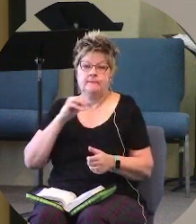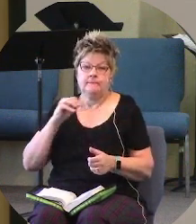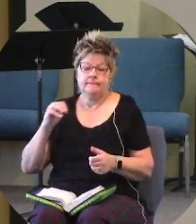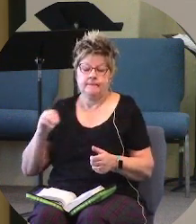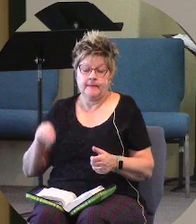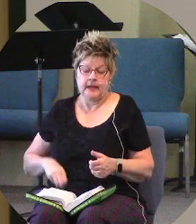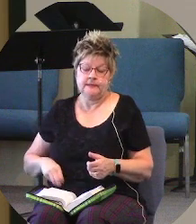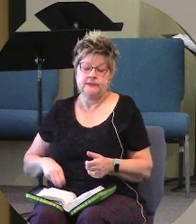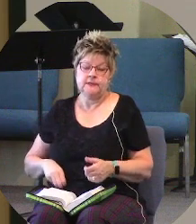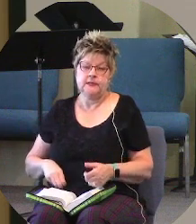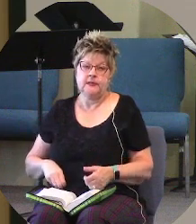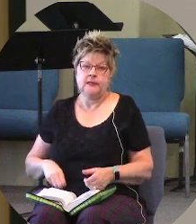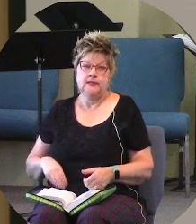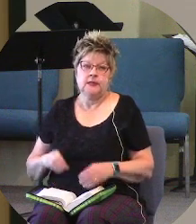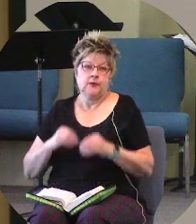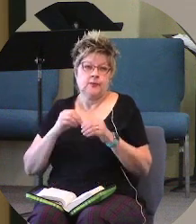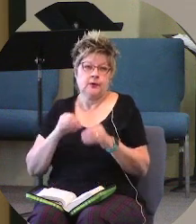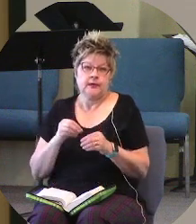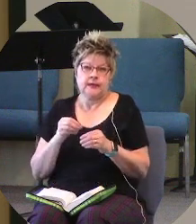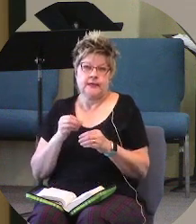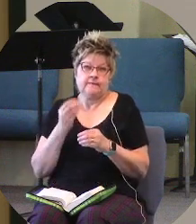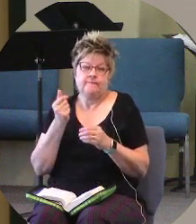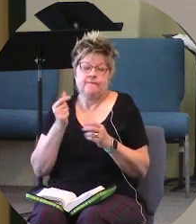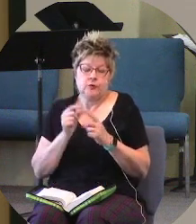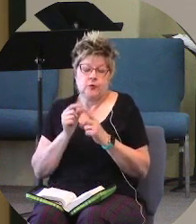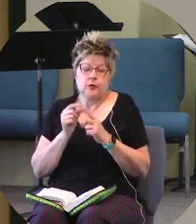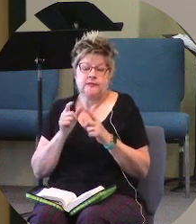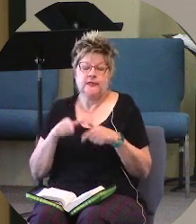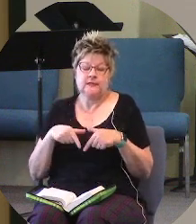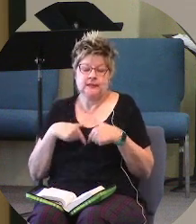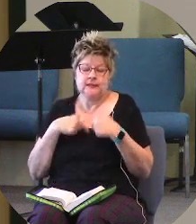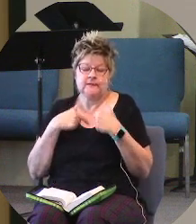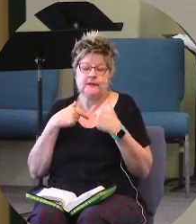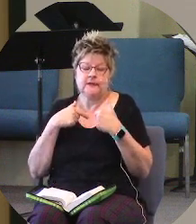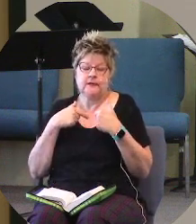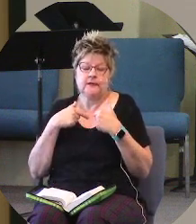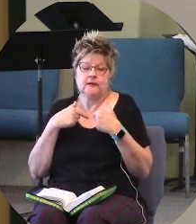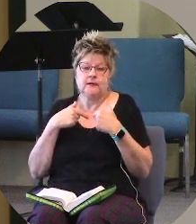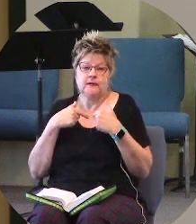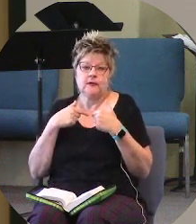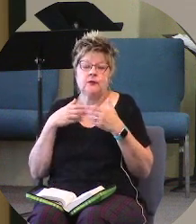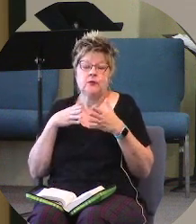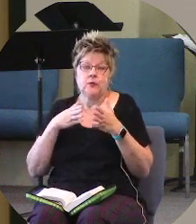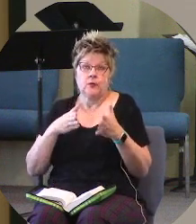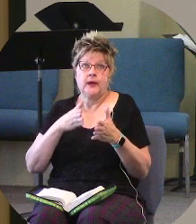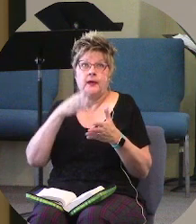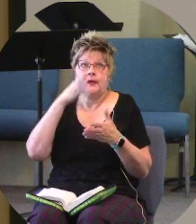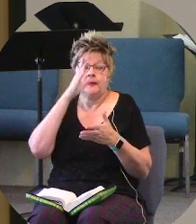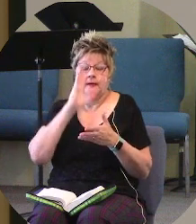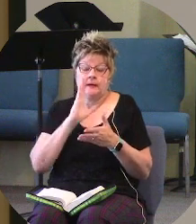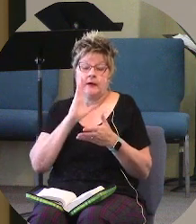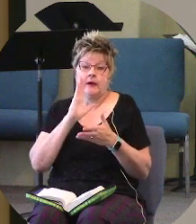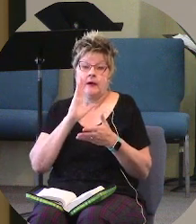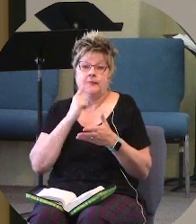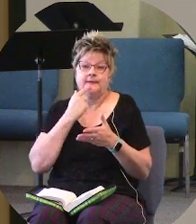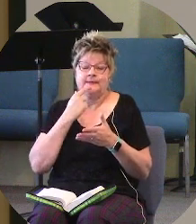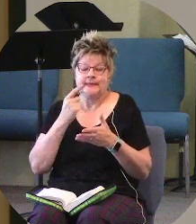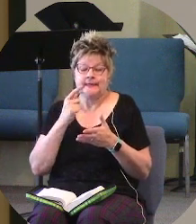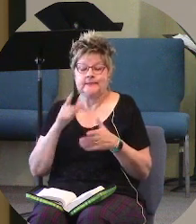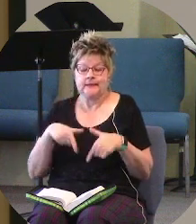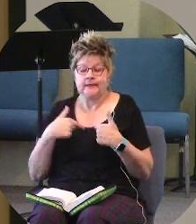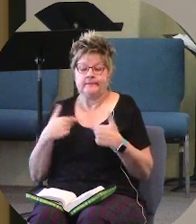To put it in just a few simple words, it's living life the way God says to live